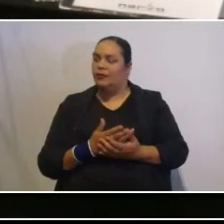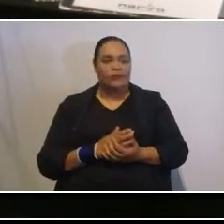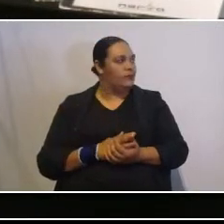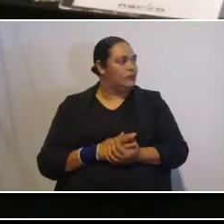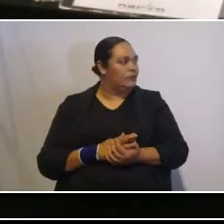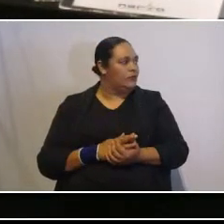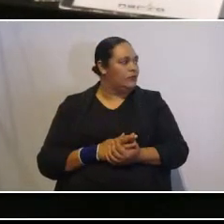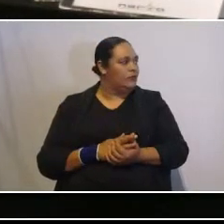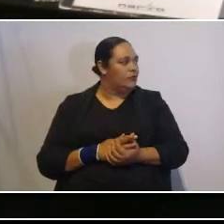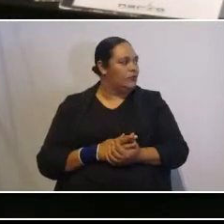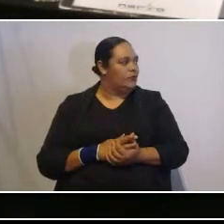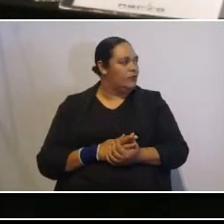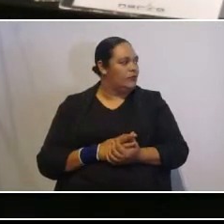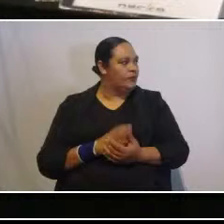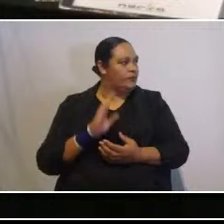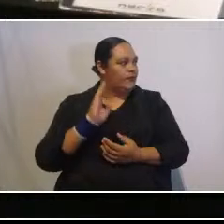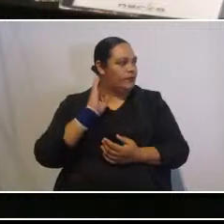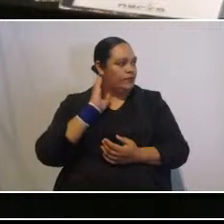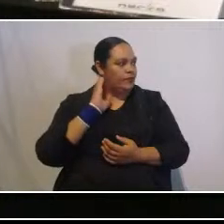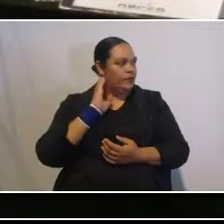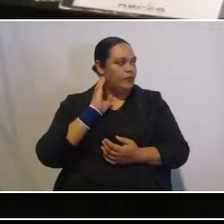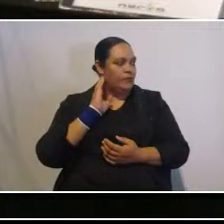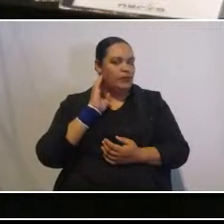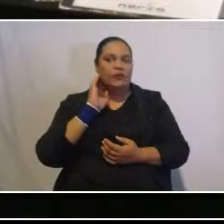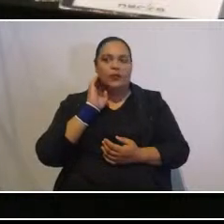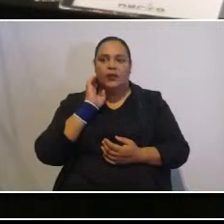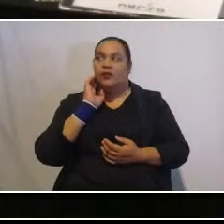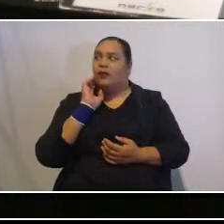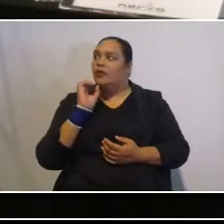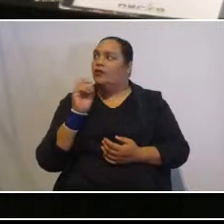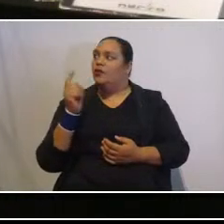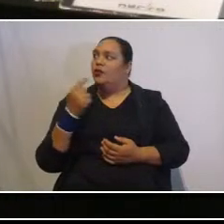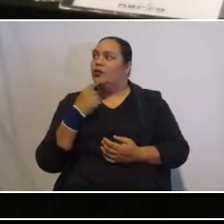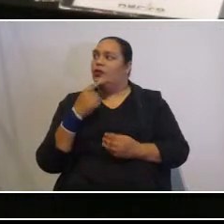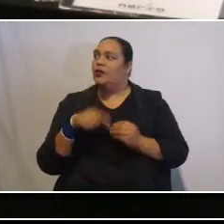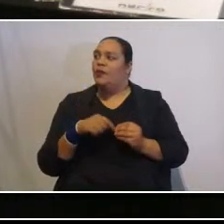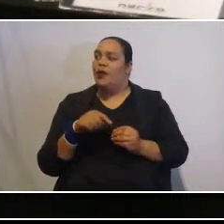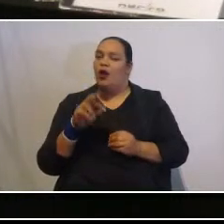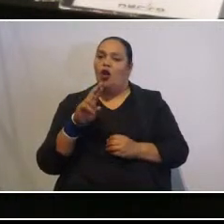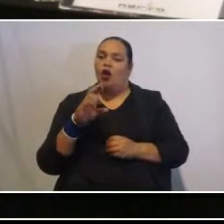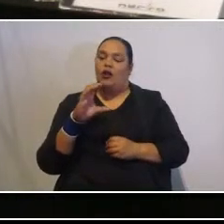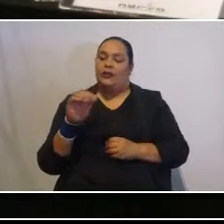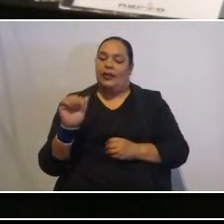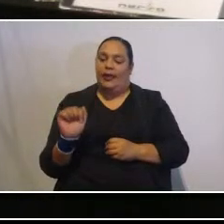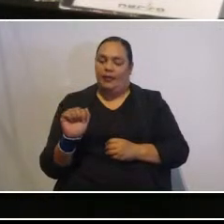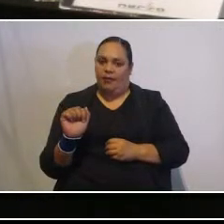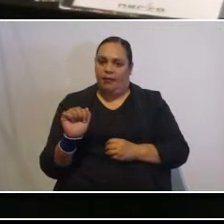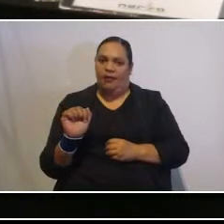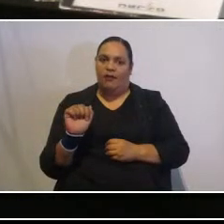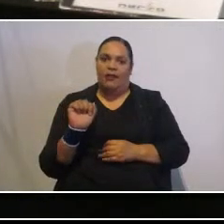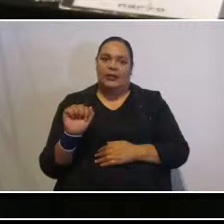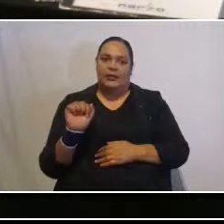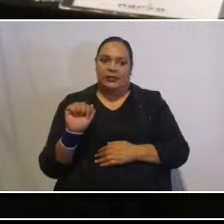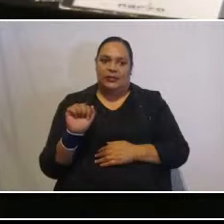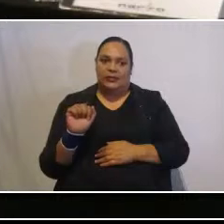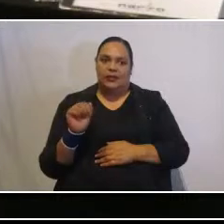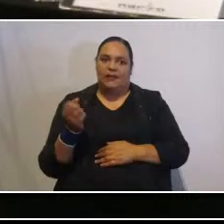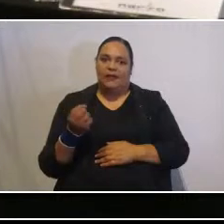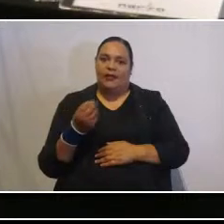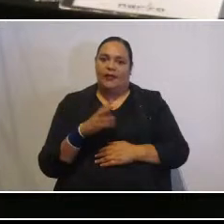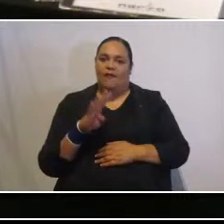Yes, please. Thank you, ma'am. Ma'am, you mentioned that the RCA is